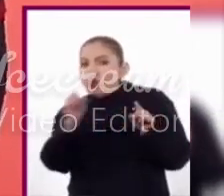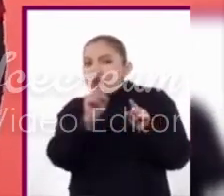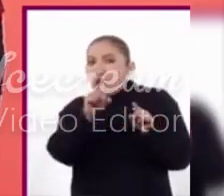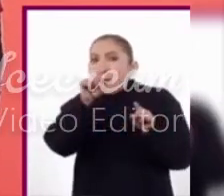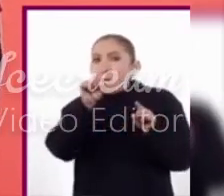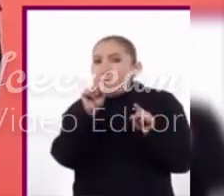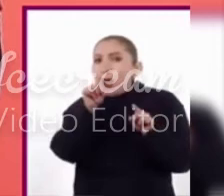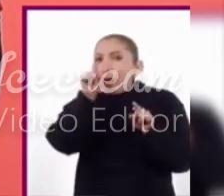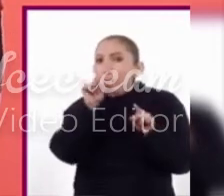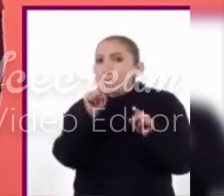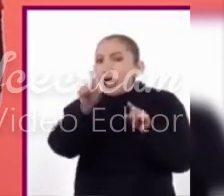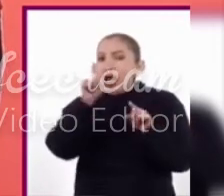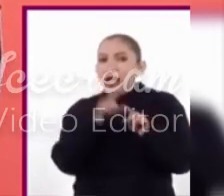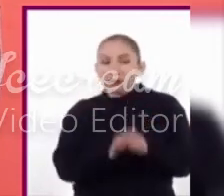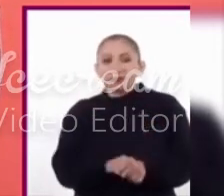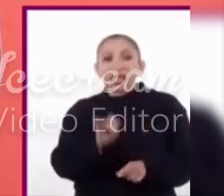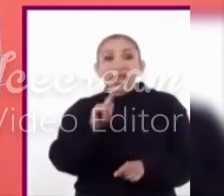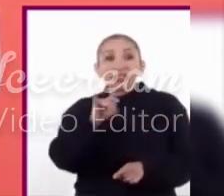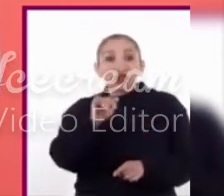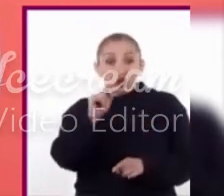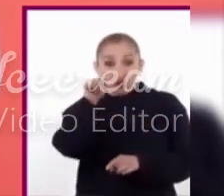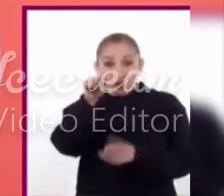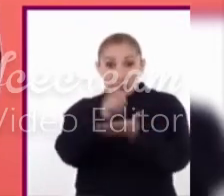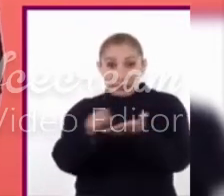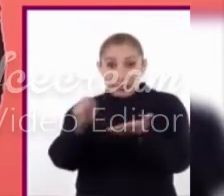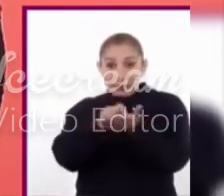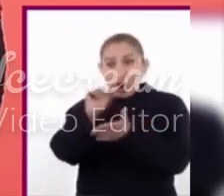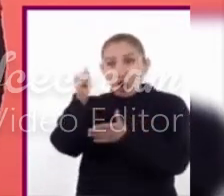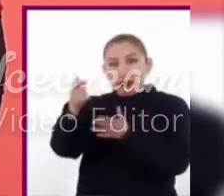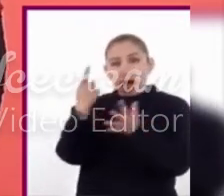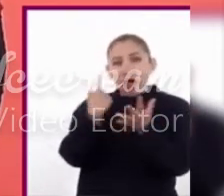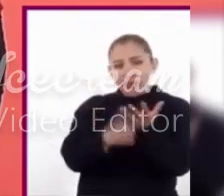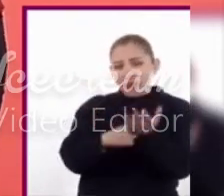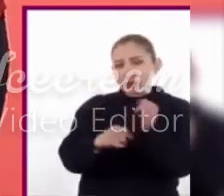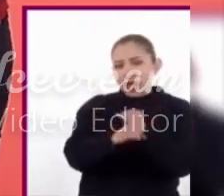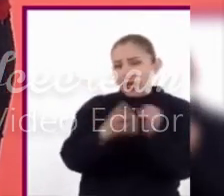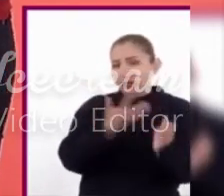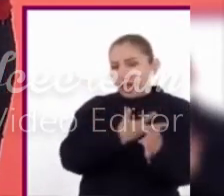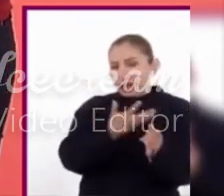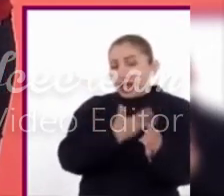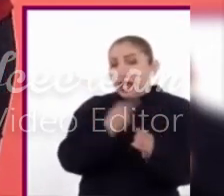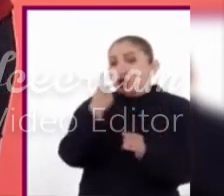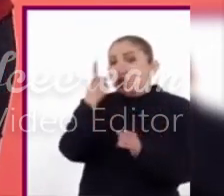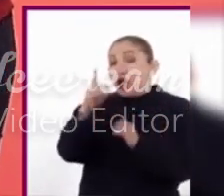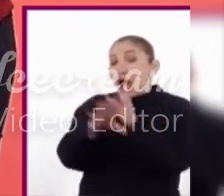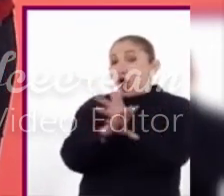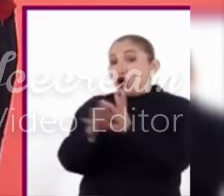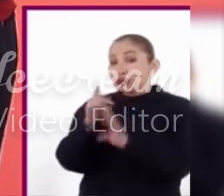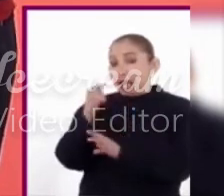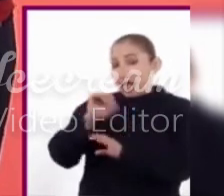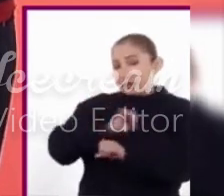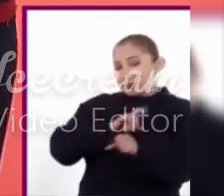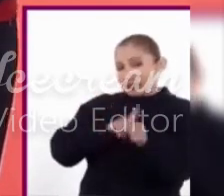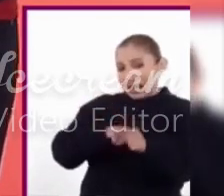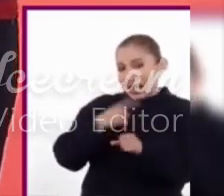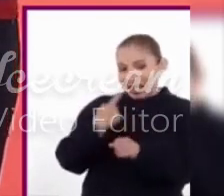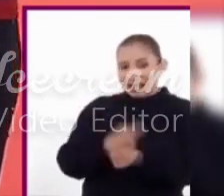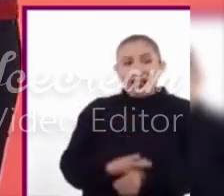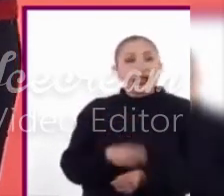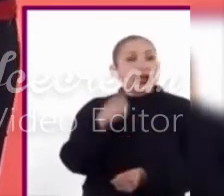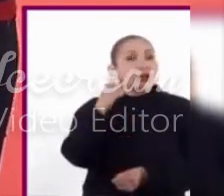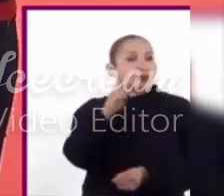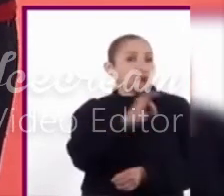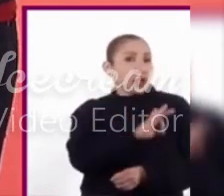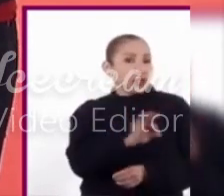pulsos electrónicos. Escriban en su cuaderno otro componente de Internet y un aspecto que lo caracterice. Se